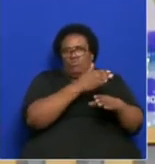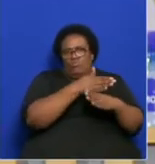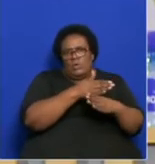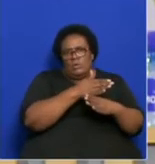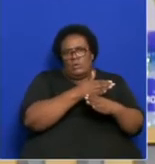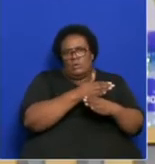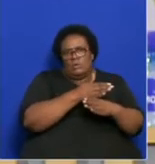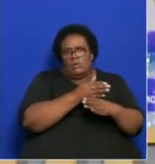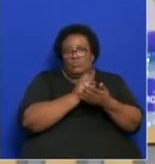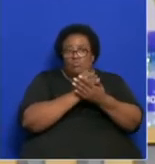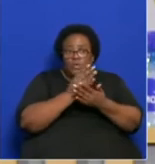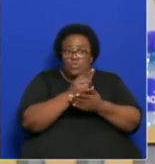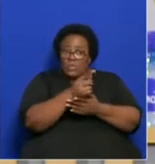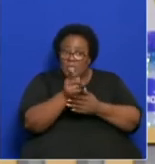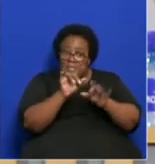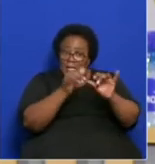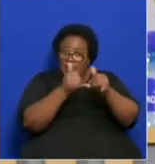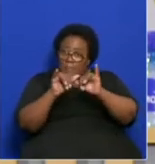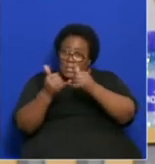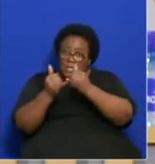of accountability.